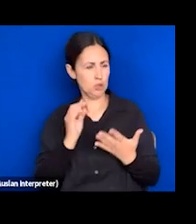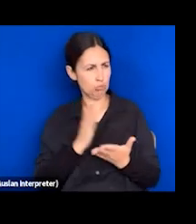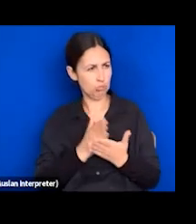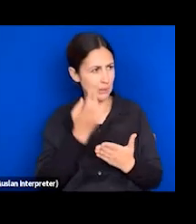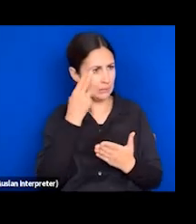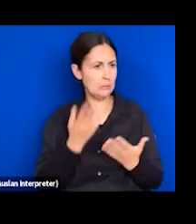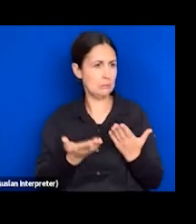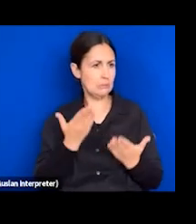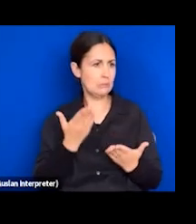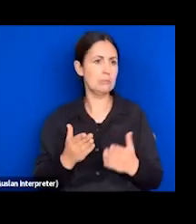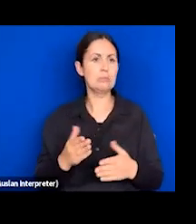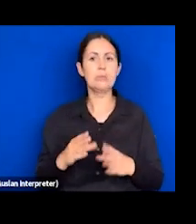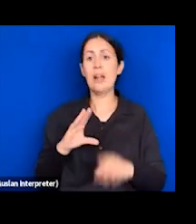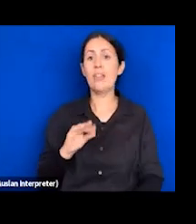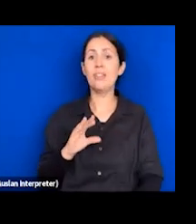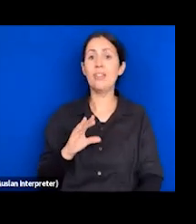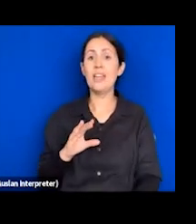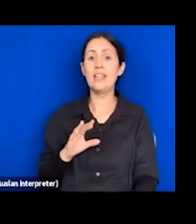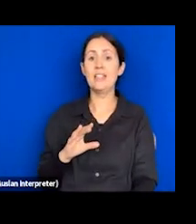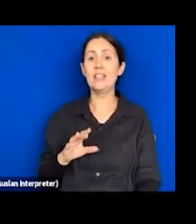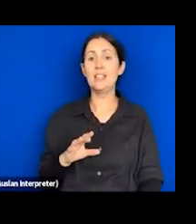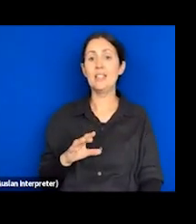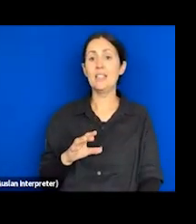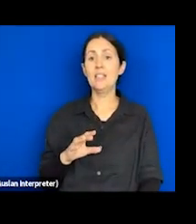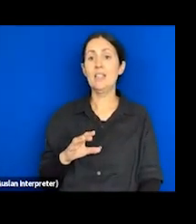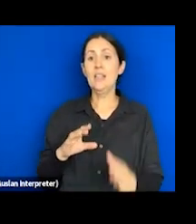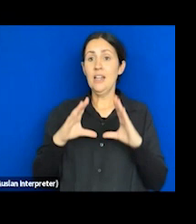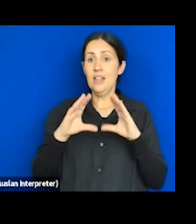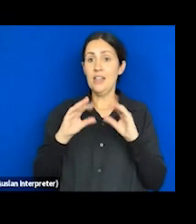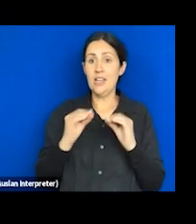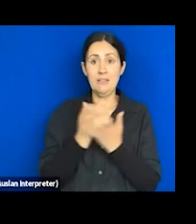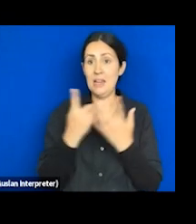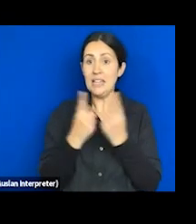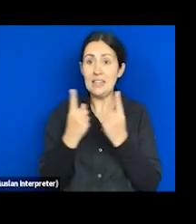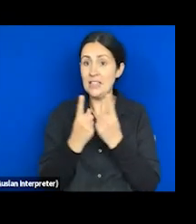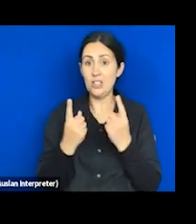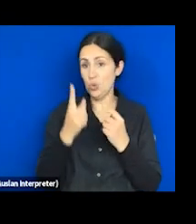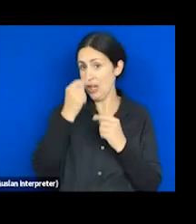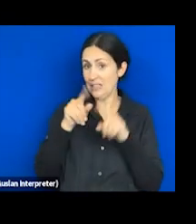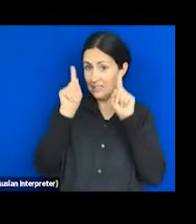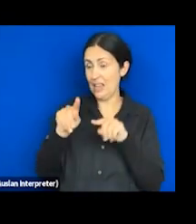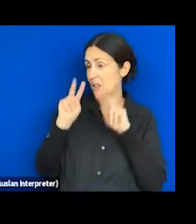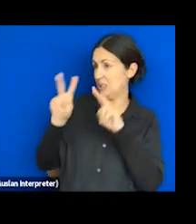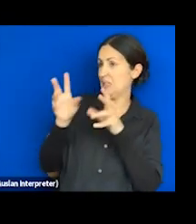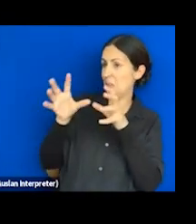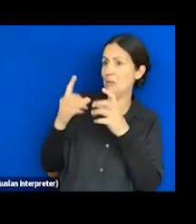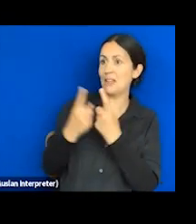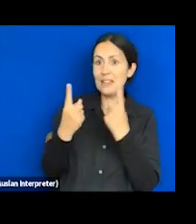then as something drops away, something can percolate up, and visions and emotions